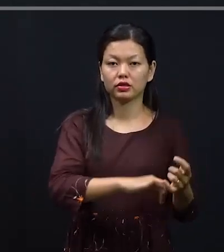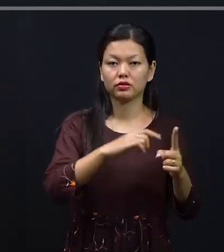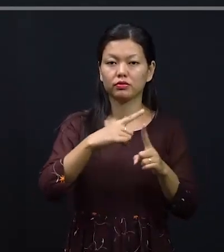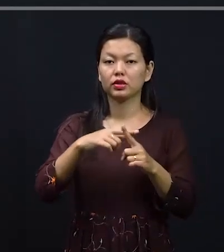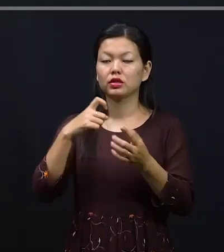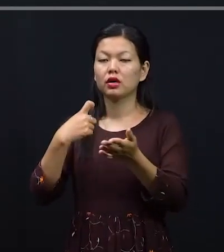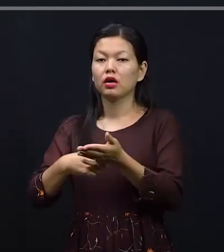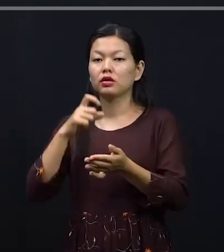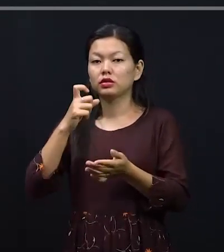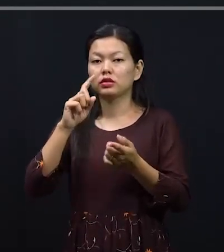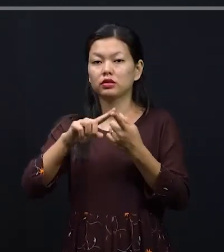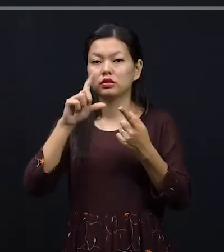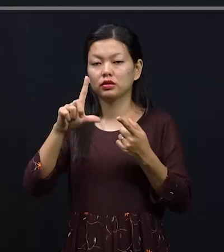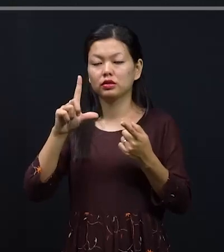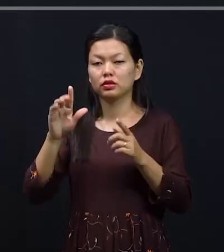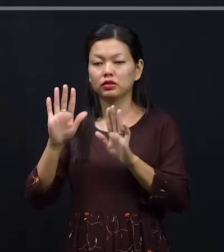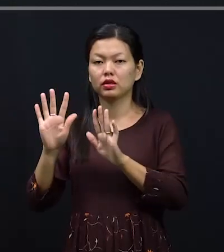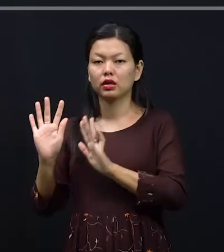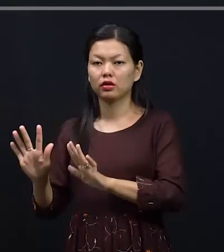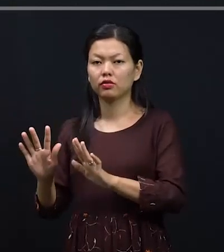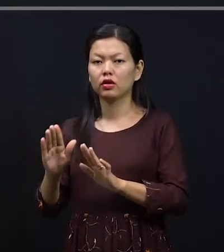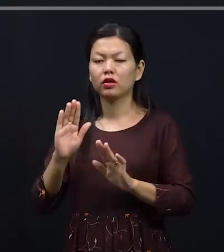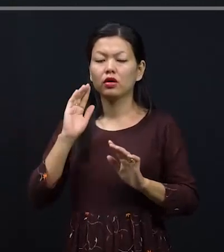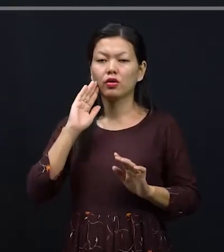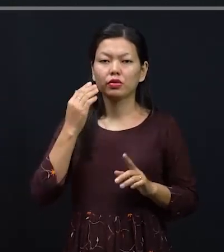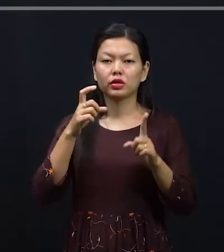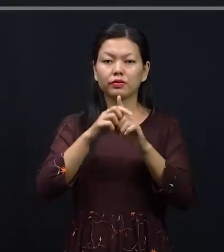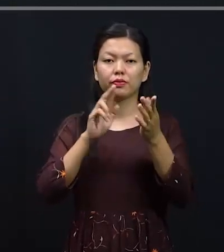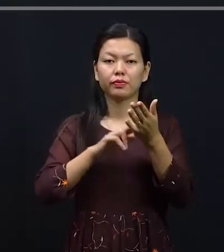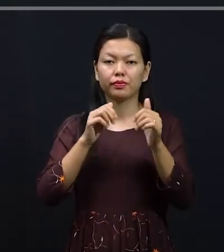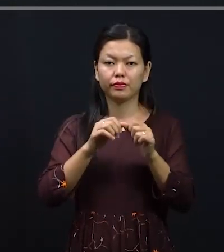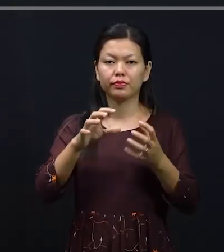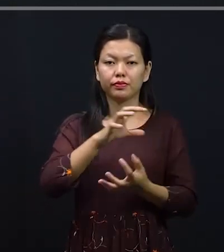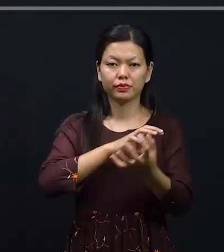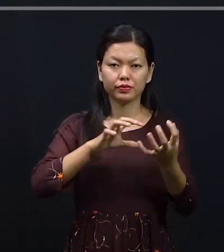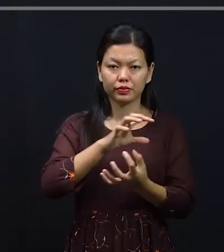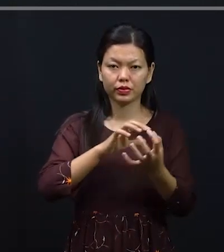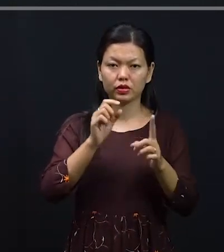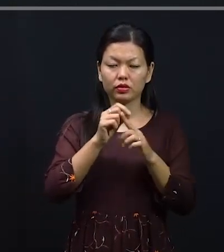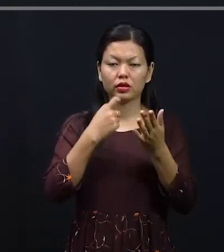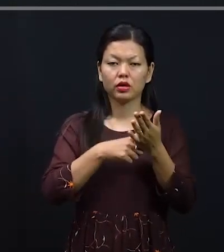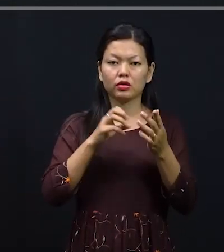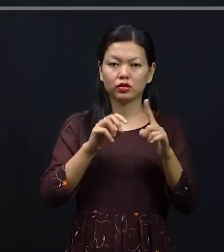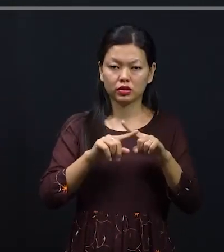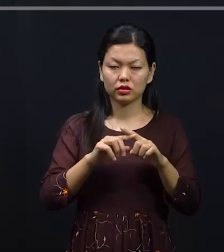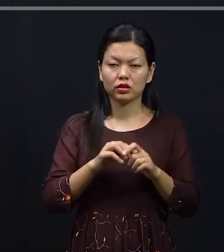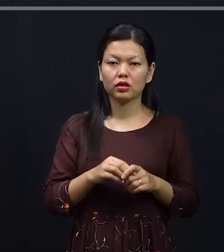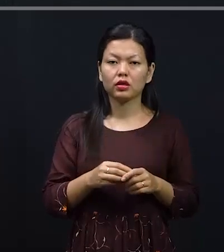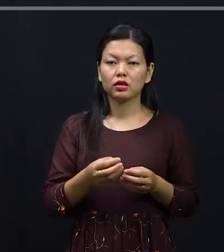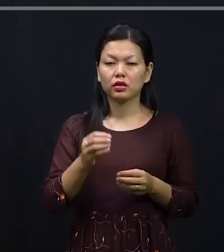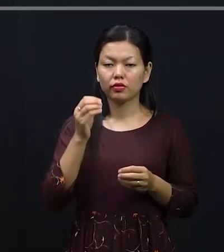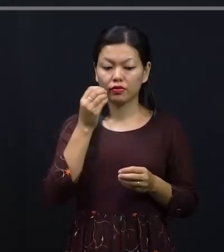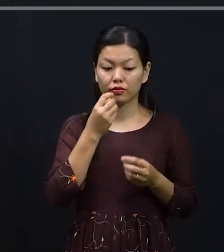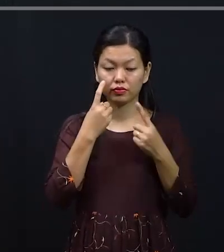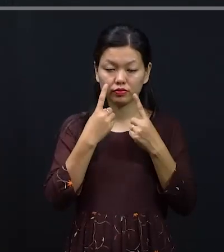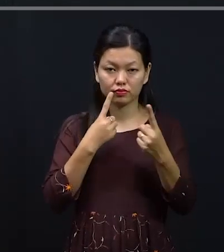was introduced into the mixture, it was found that the transformation was inhibited, and only